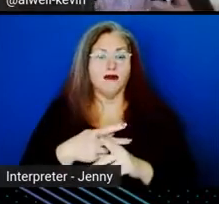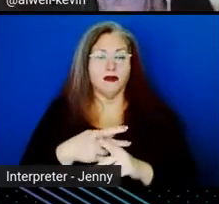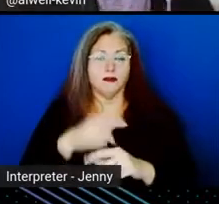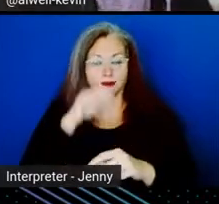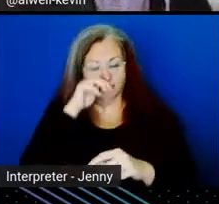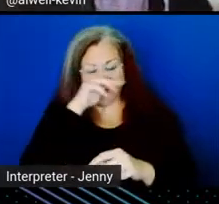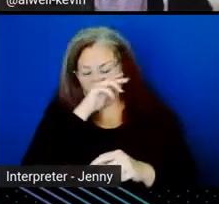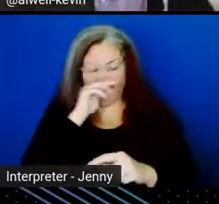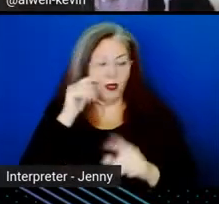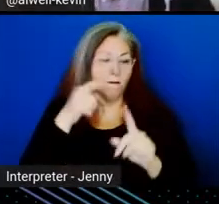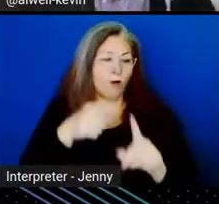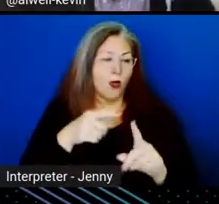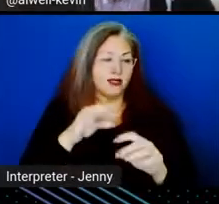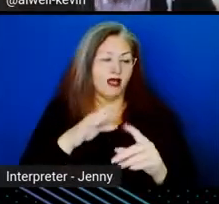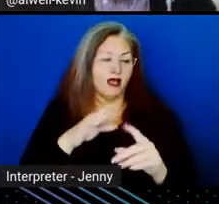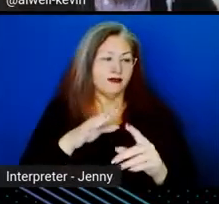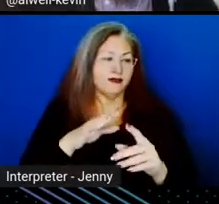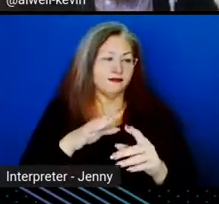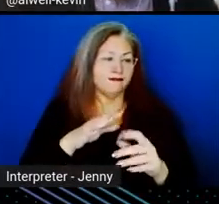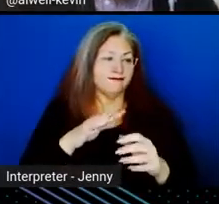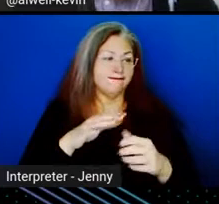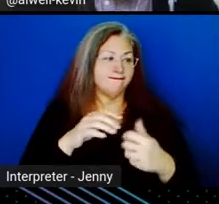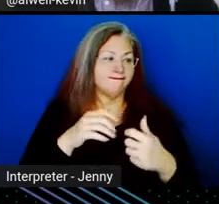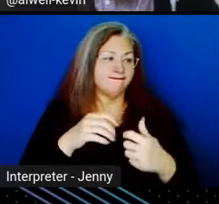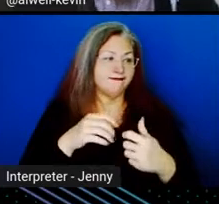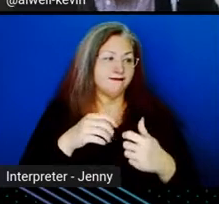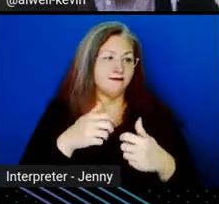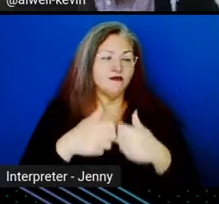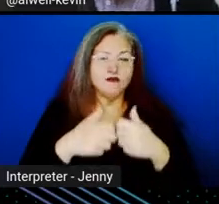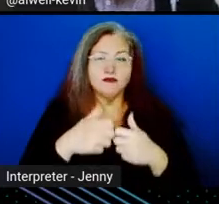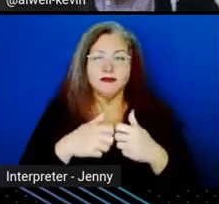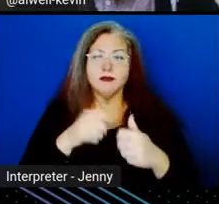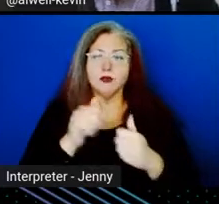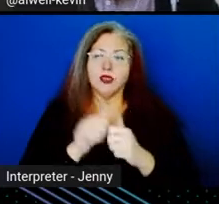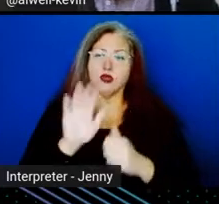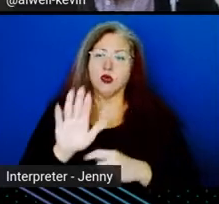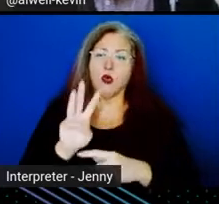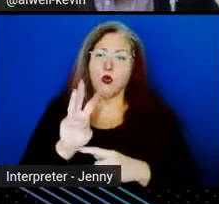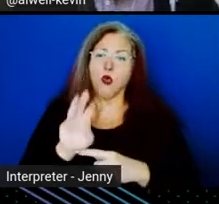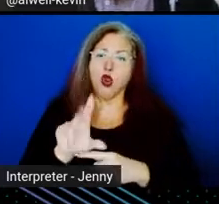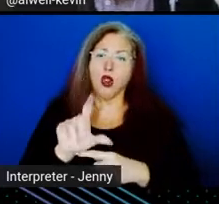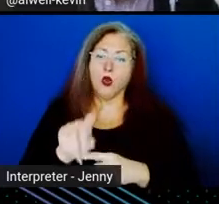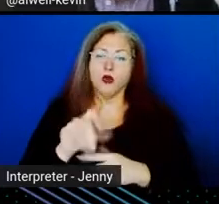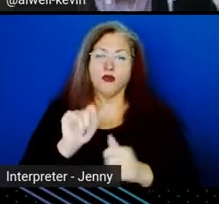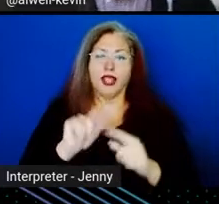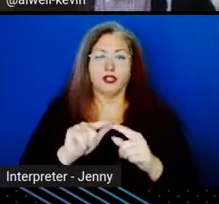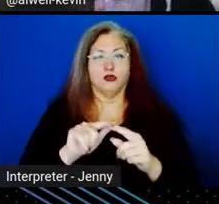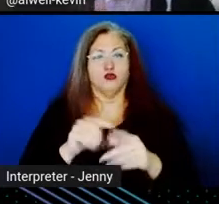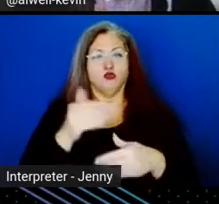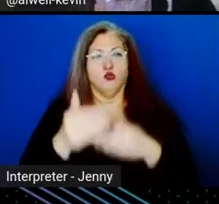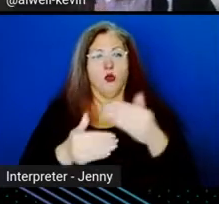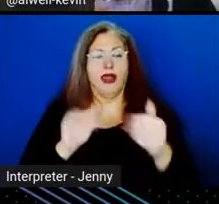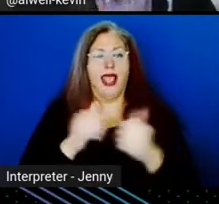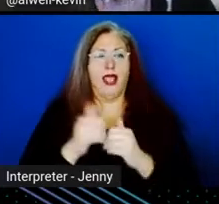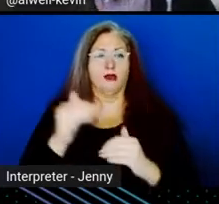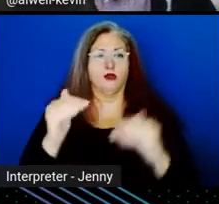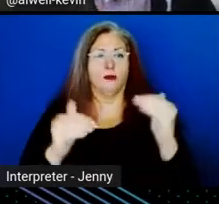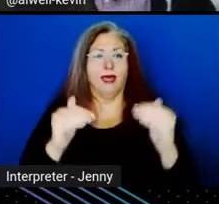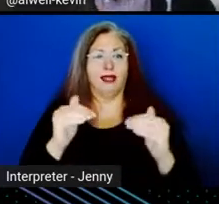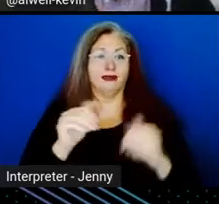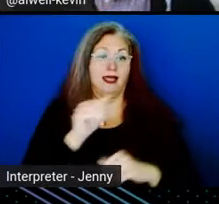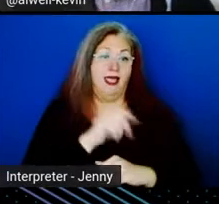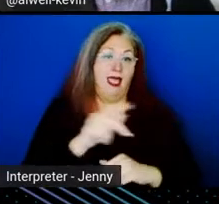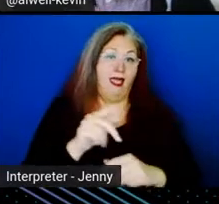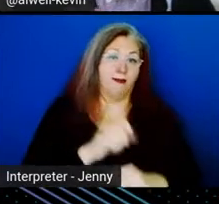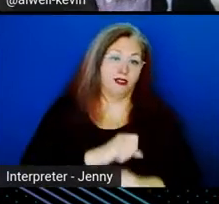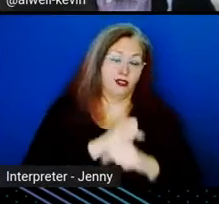friction that you're facing in your own contribution workflow. So what we want to do is kind of walk the line, of course, of balancing application